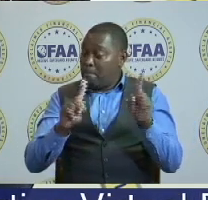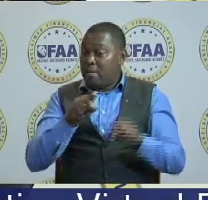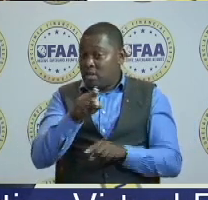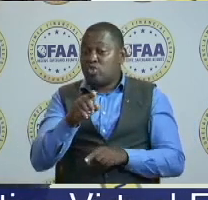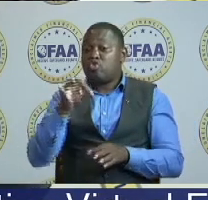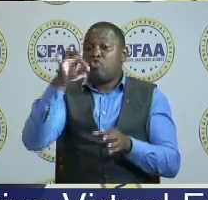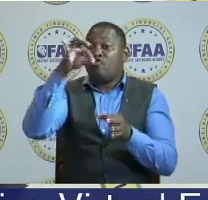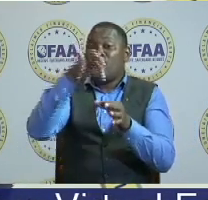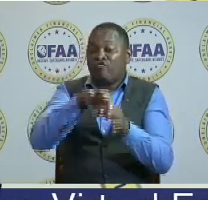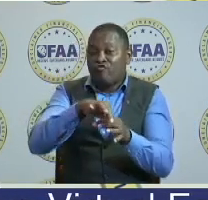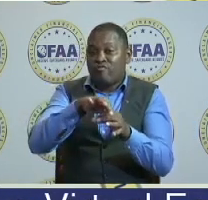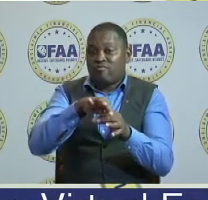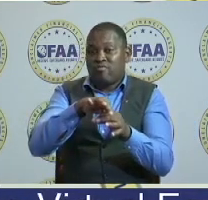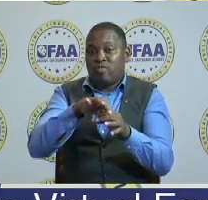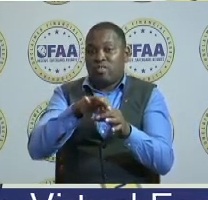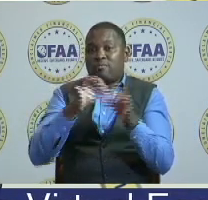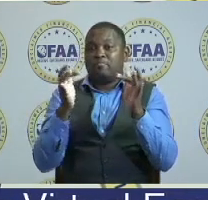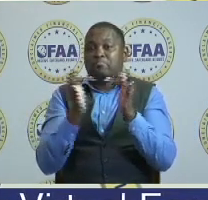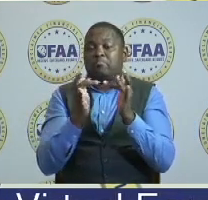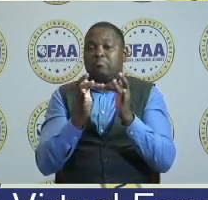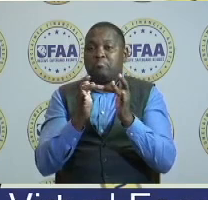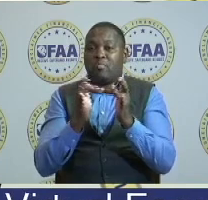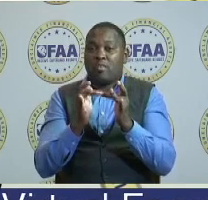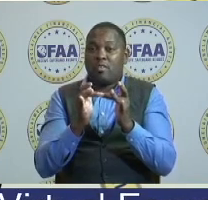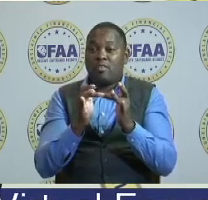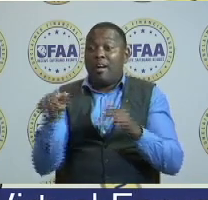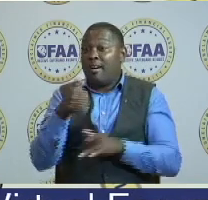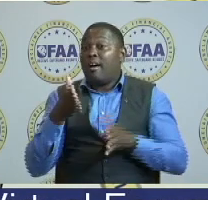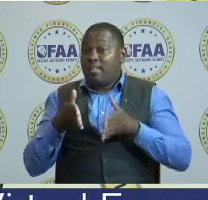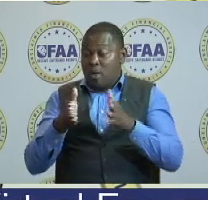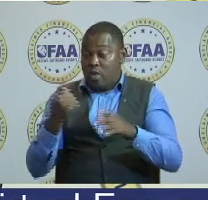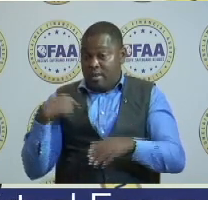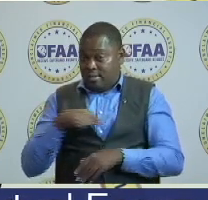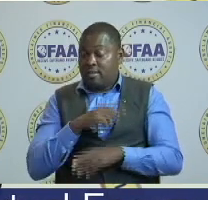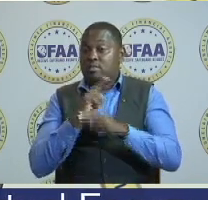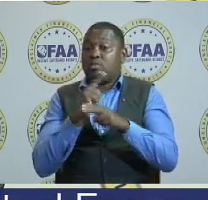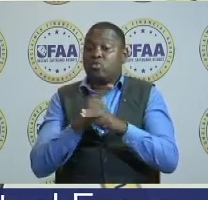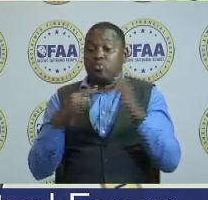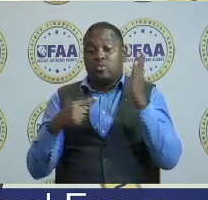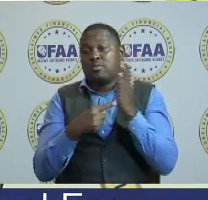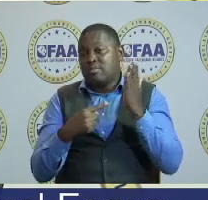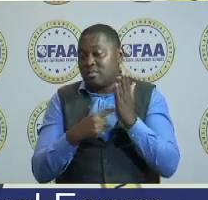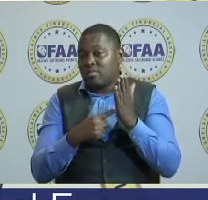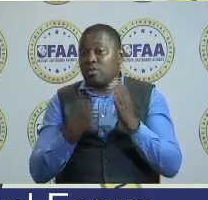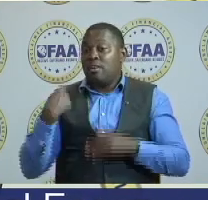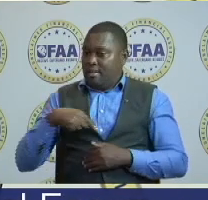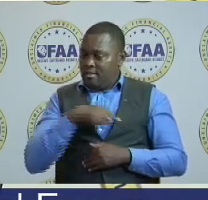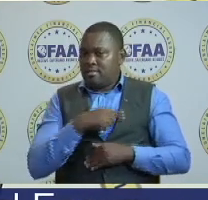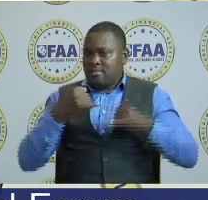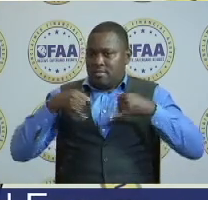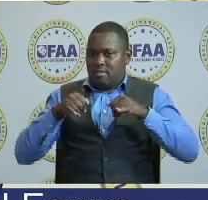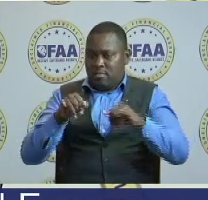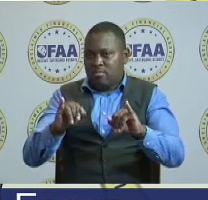our online portal, which is another way that we are using technology. We are implementing,